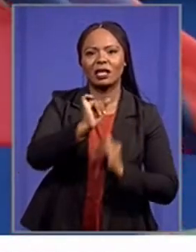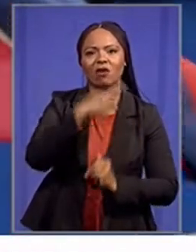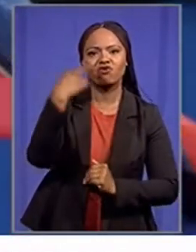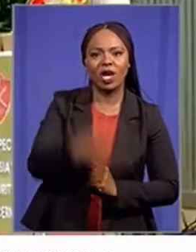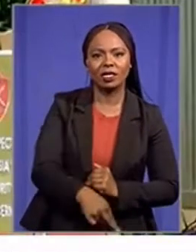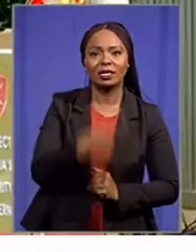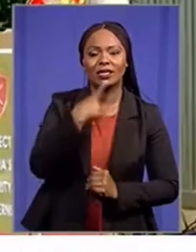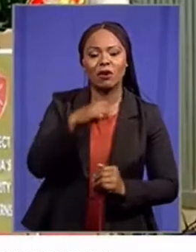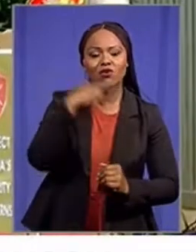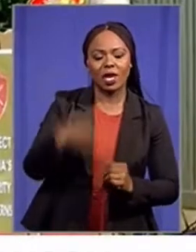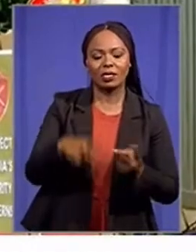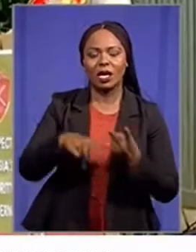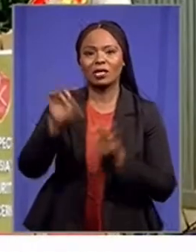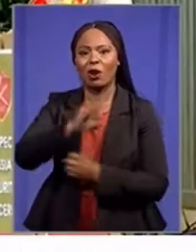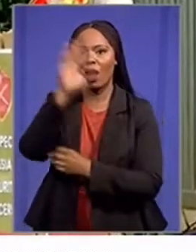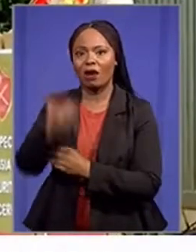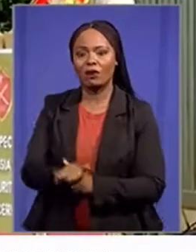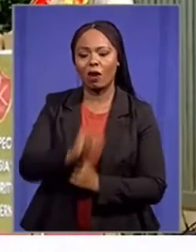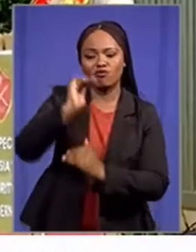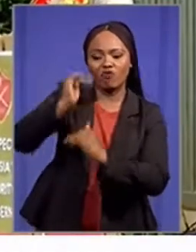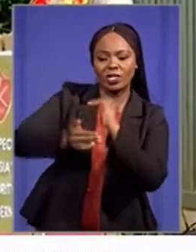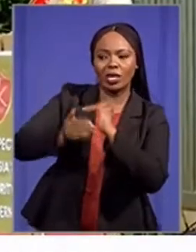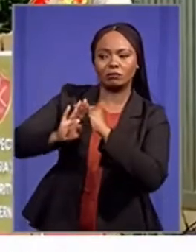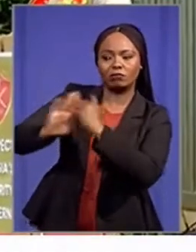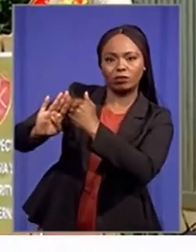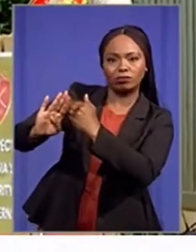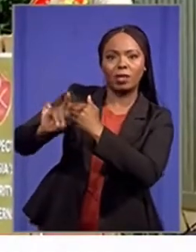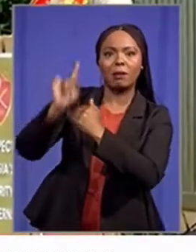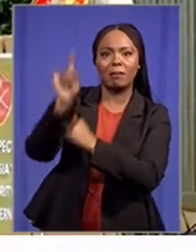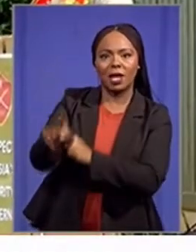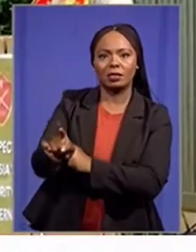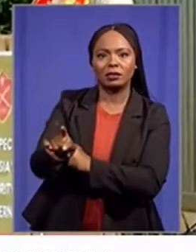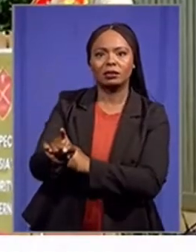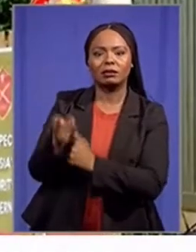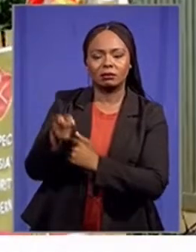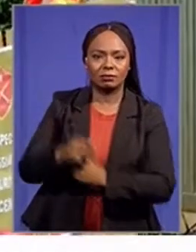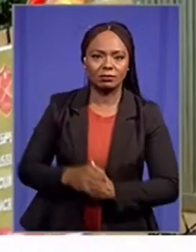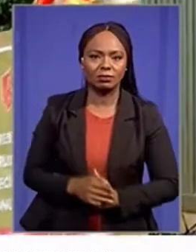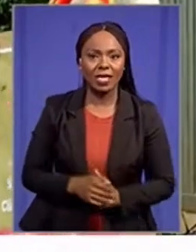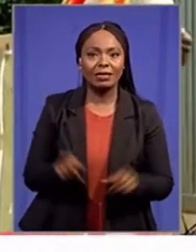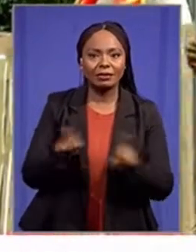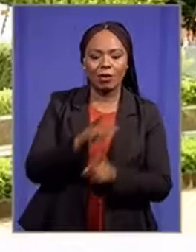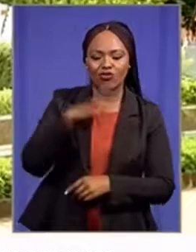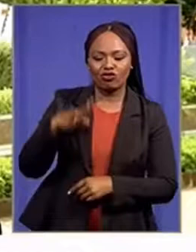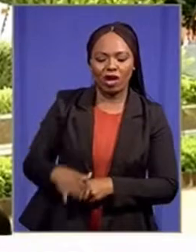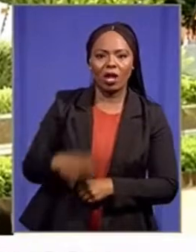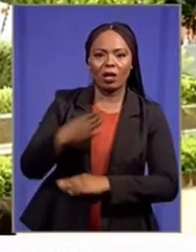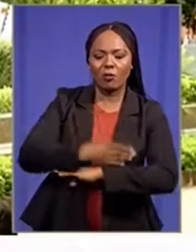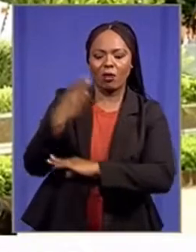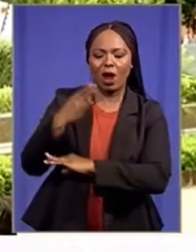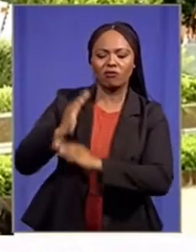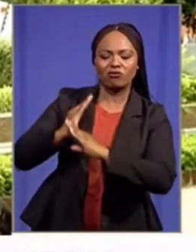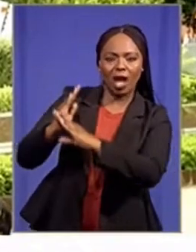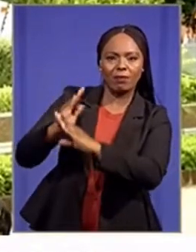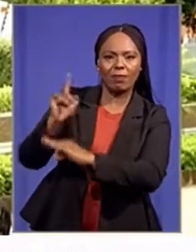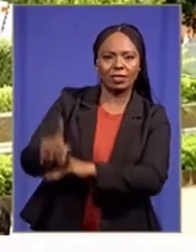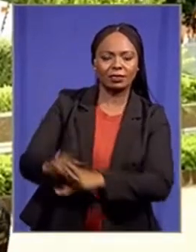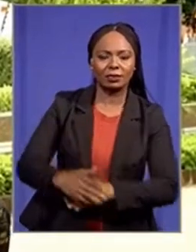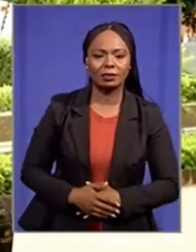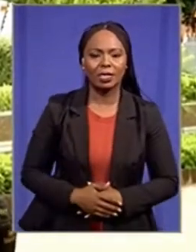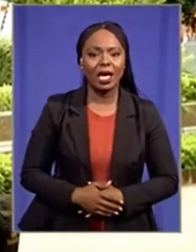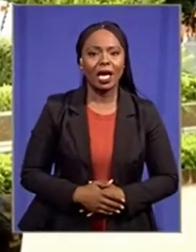Afrika Borwa magareng ga dinaga tsa Russia le China e matlafadiwe. We want trade between South Africa